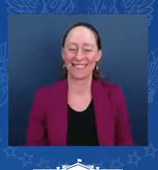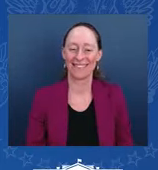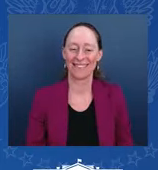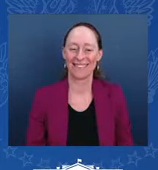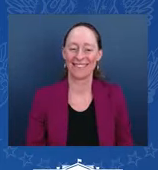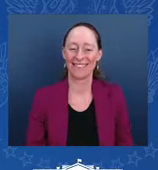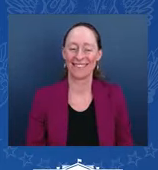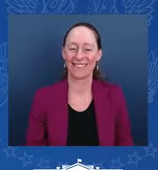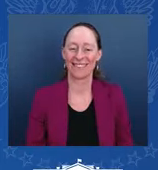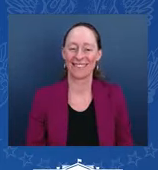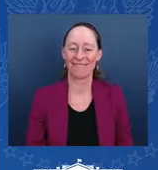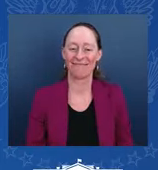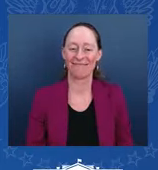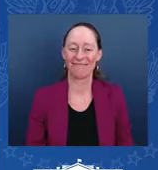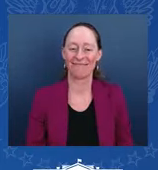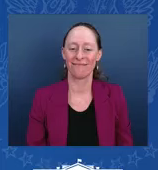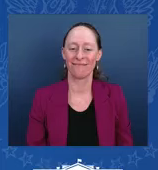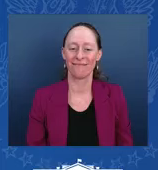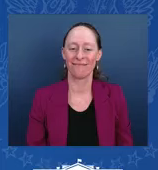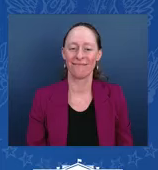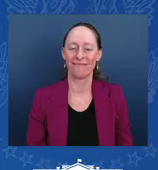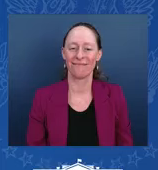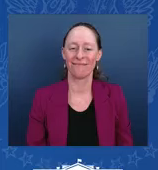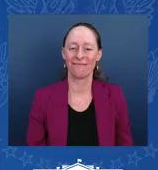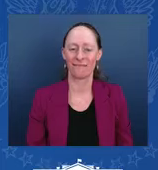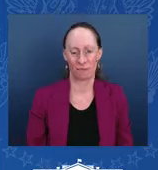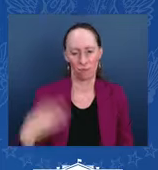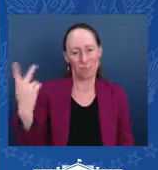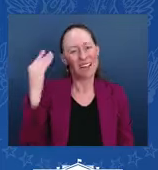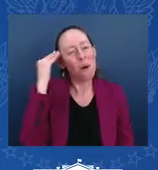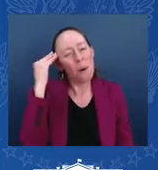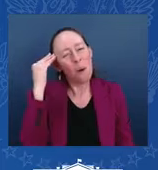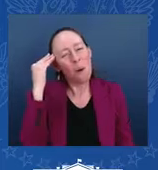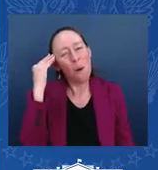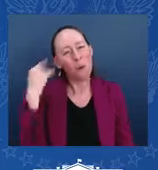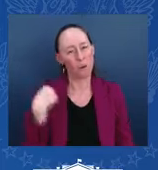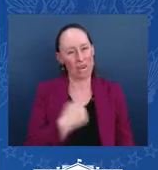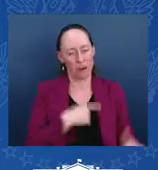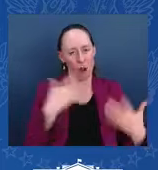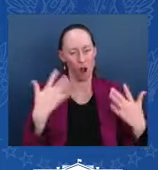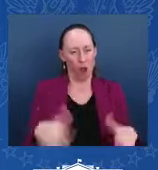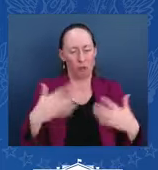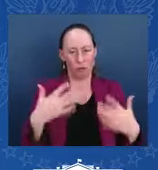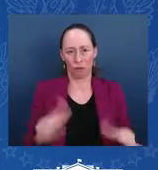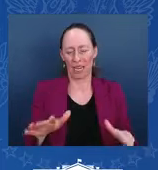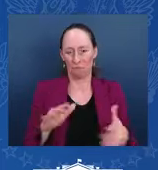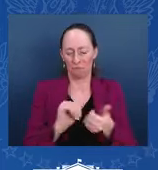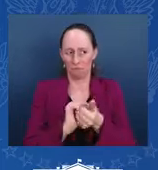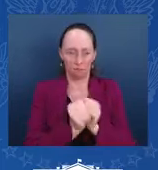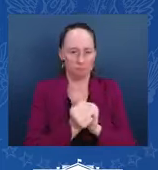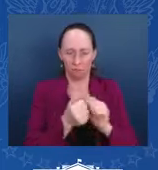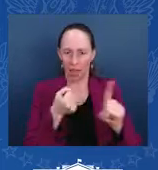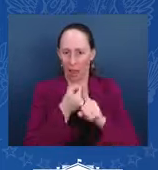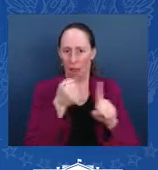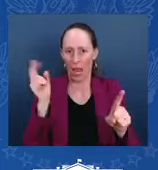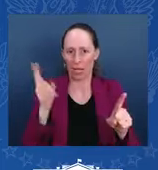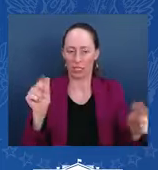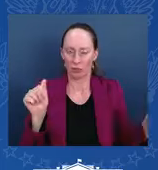we know we've made historic progress in the last 3 years. $35 for insulin, $35 for